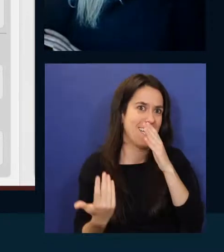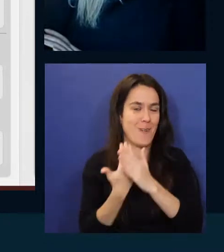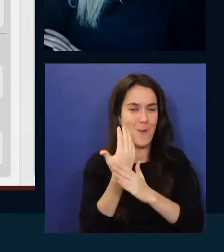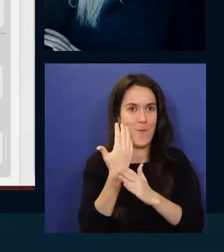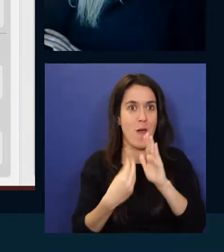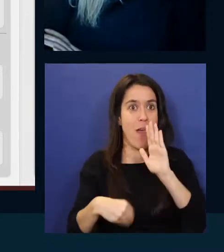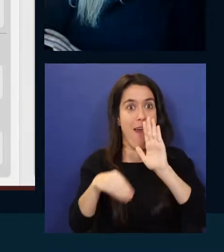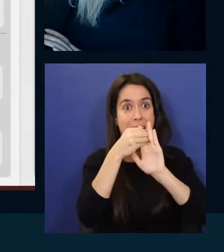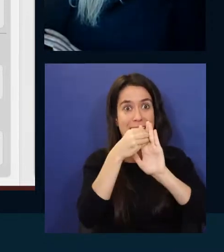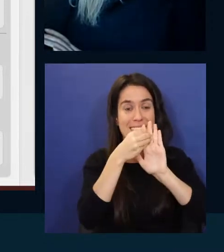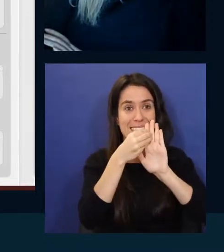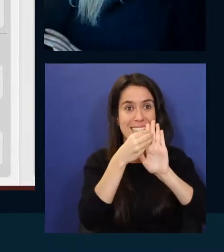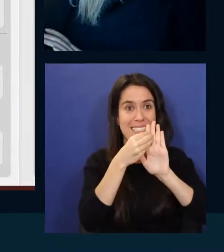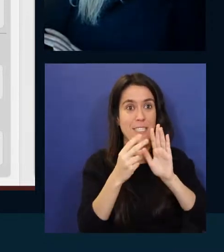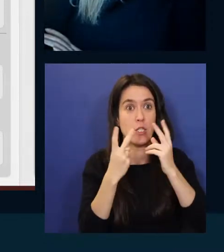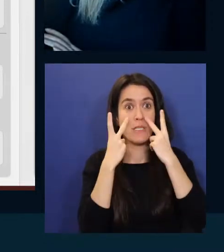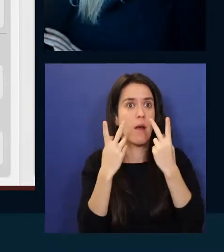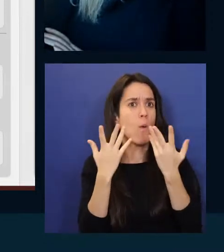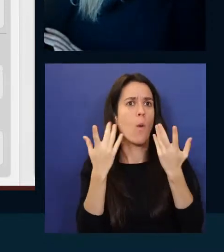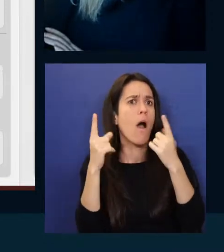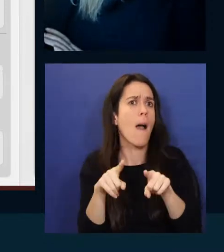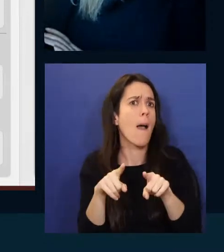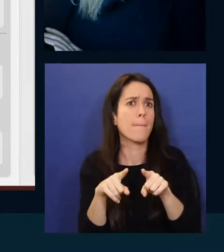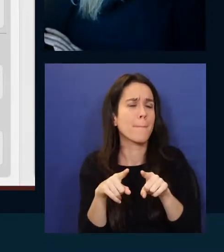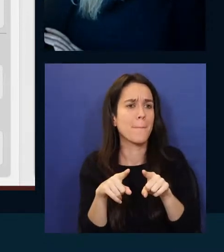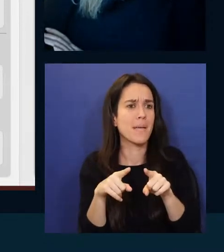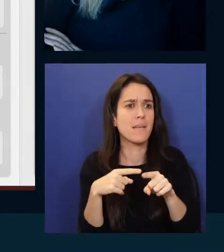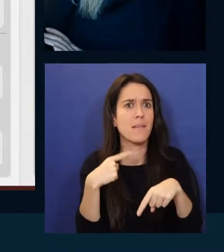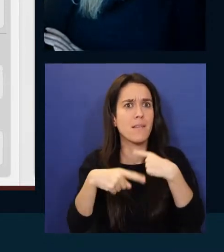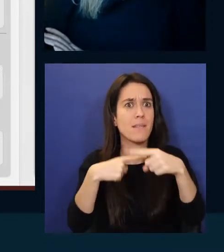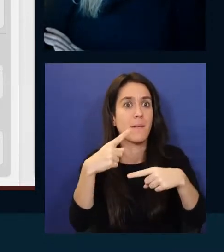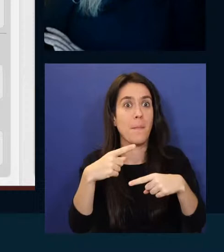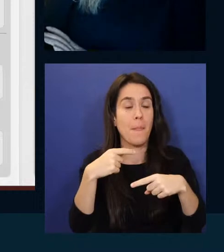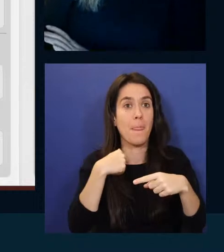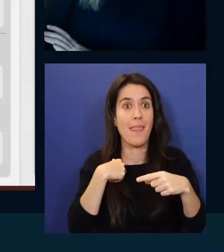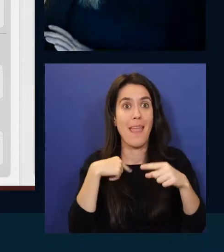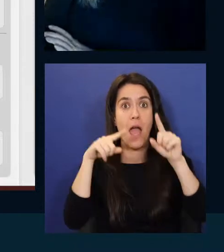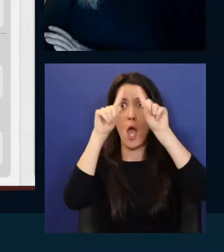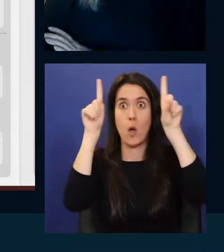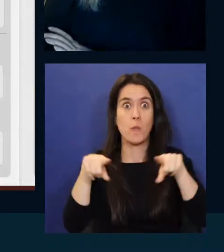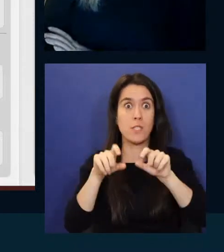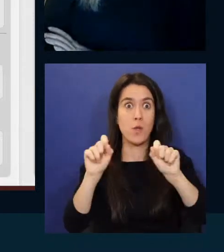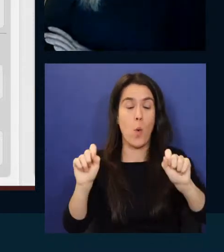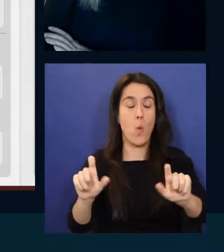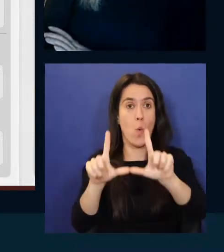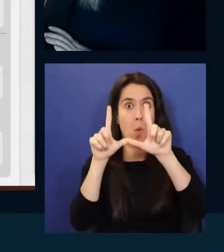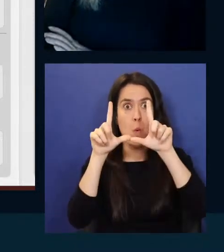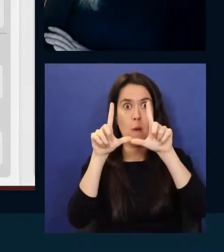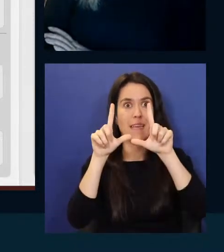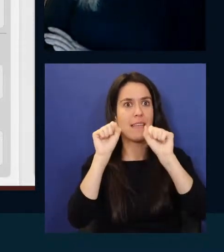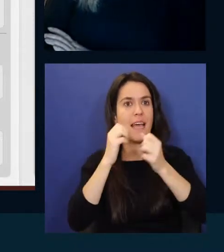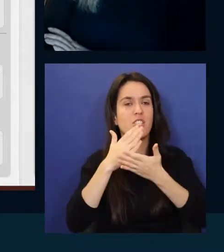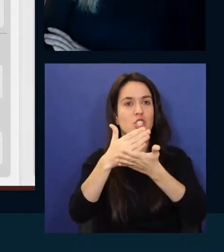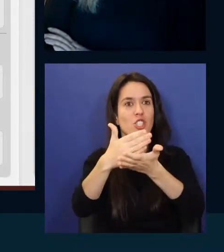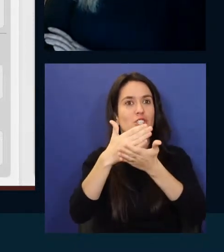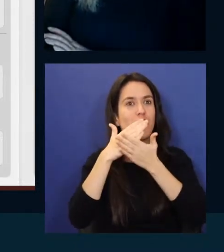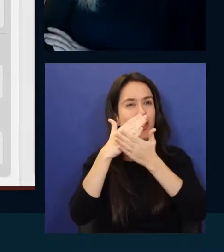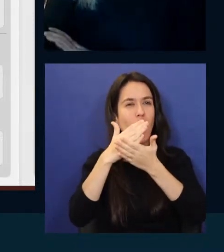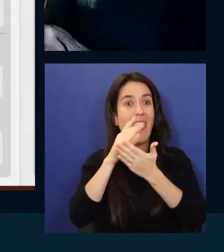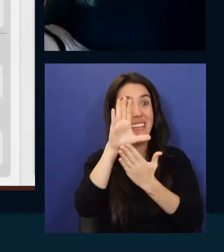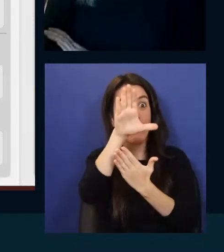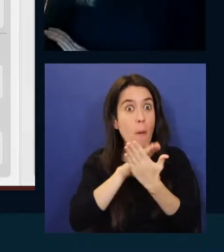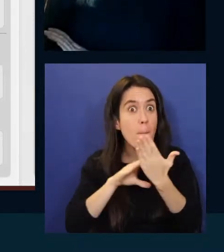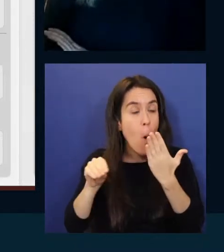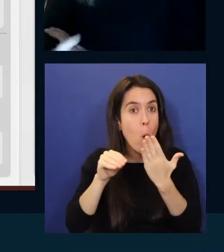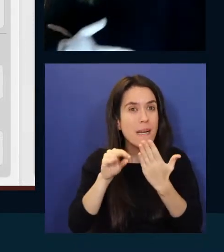So then what I can do is I get this window up, and then I can share that specific report